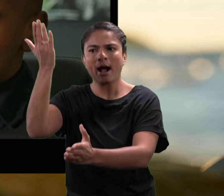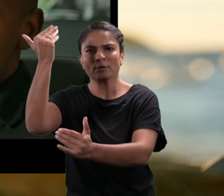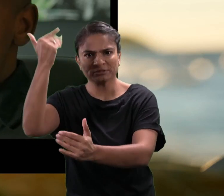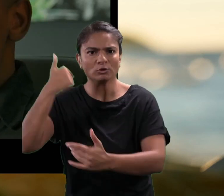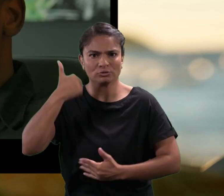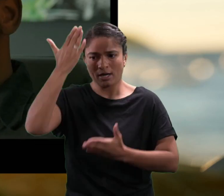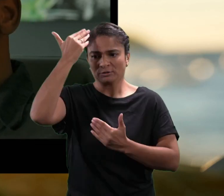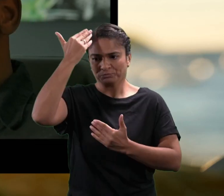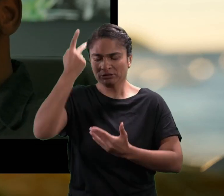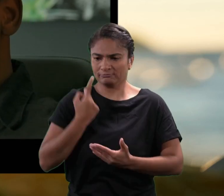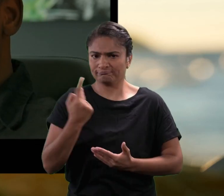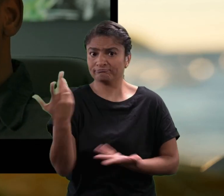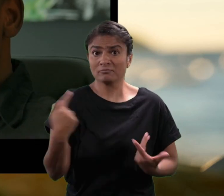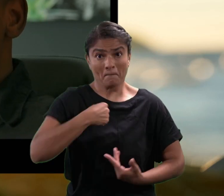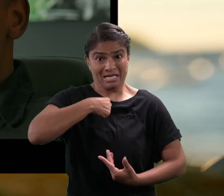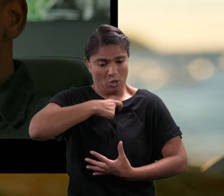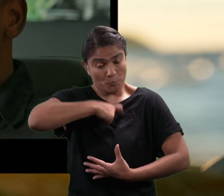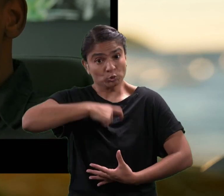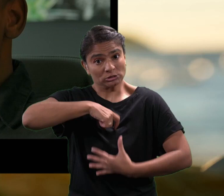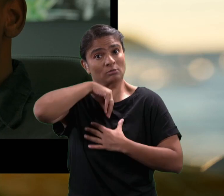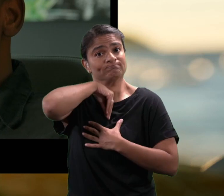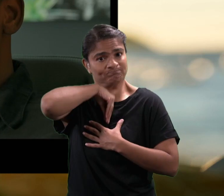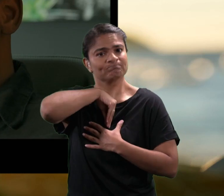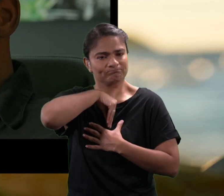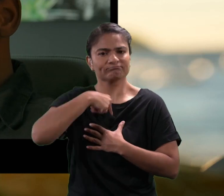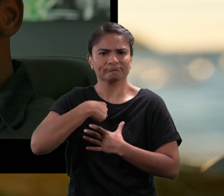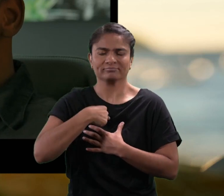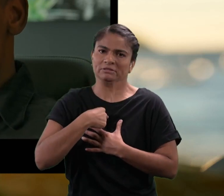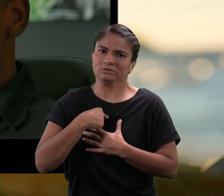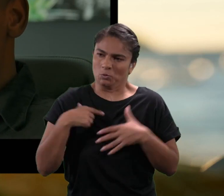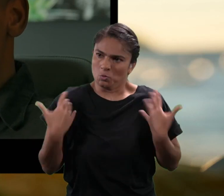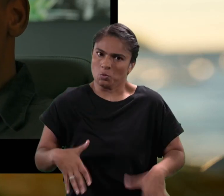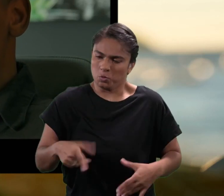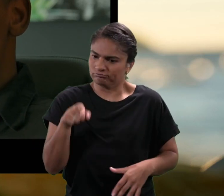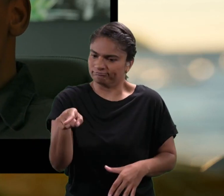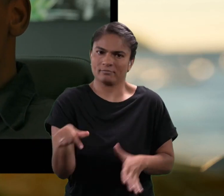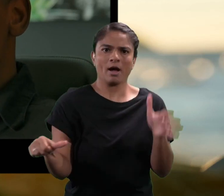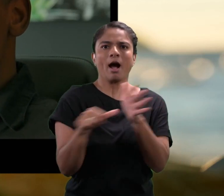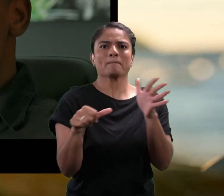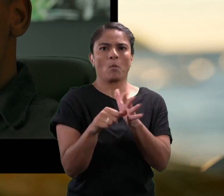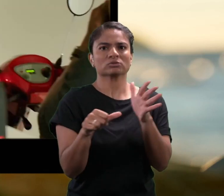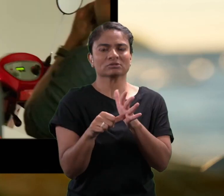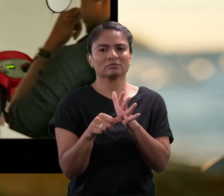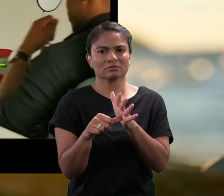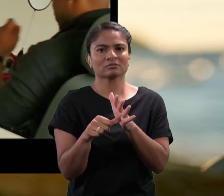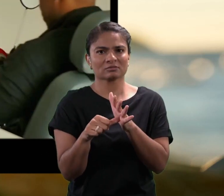those expectations. And for me personally, it became really important